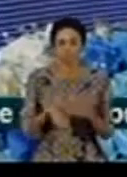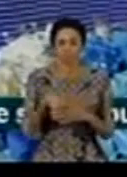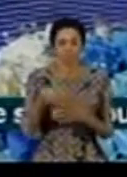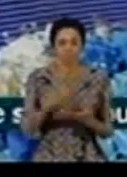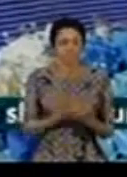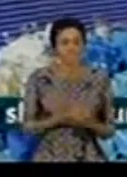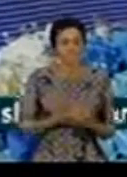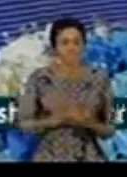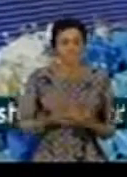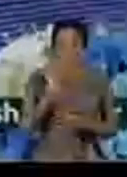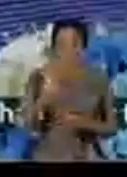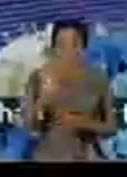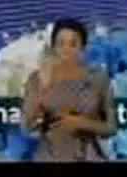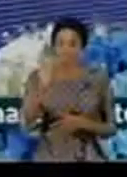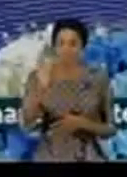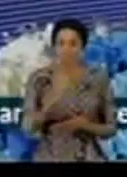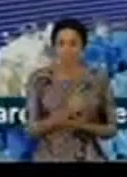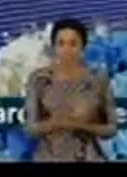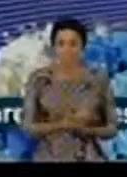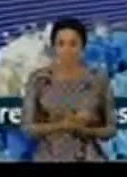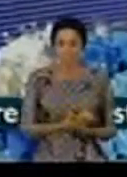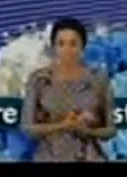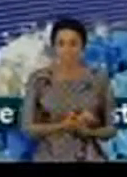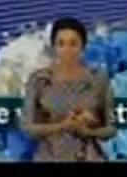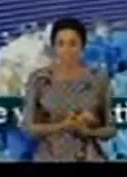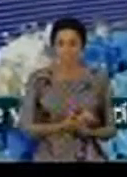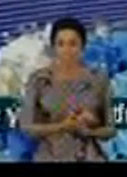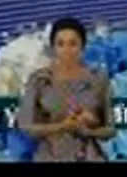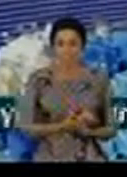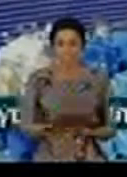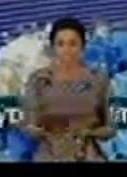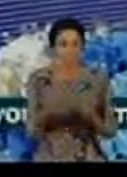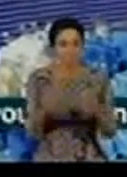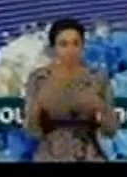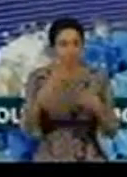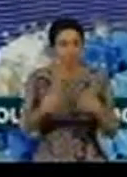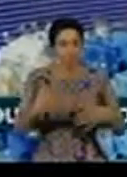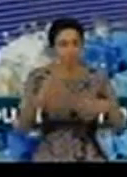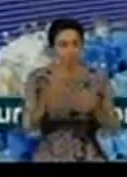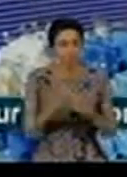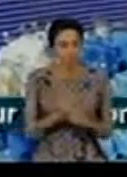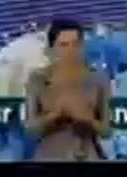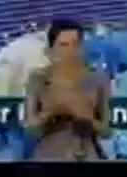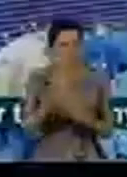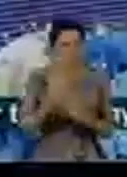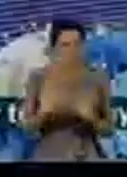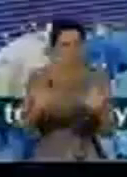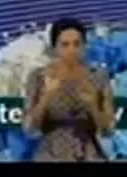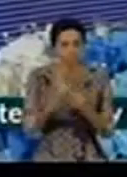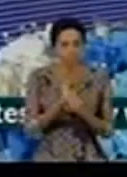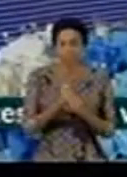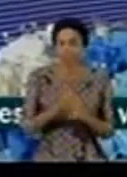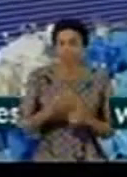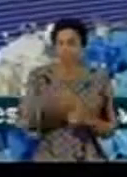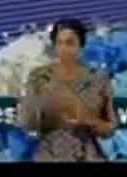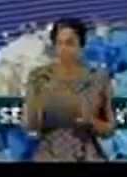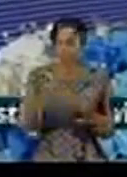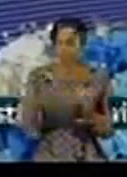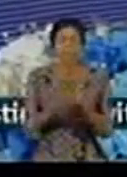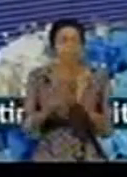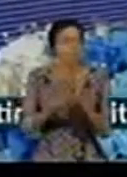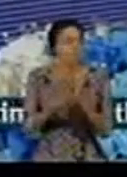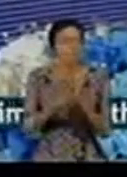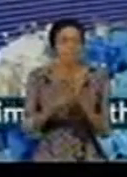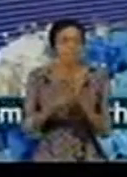If you have gotten your miracle, just say, praise the Lord. The people around you, all of us, will rejoice with you.